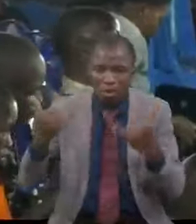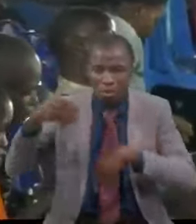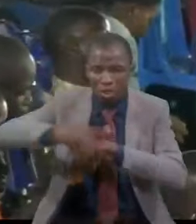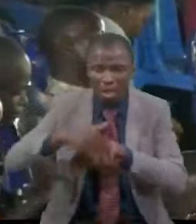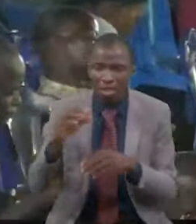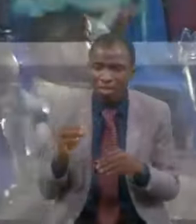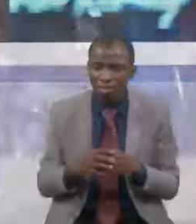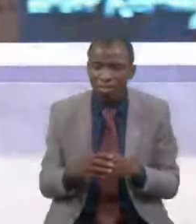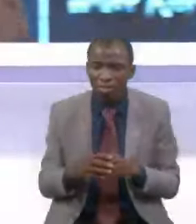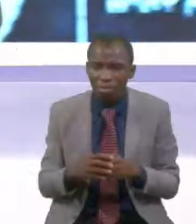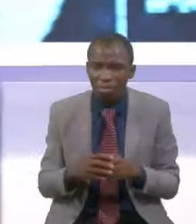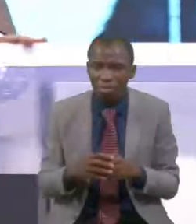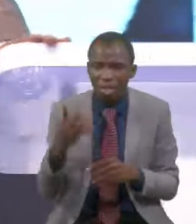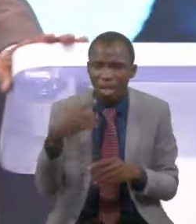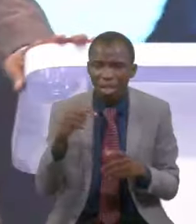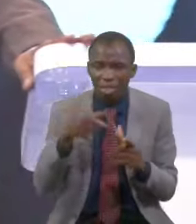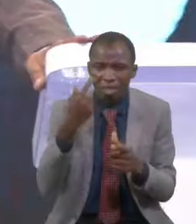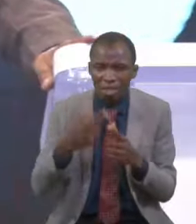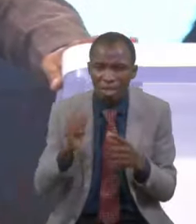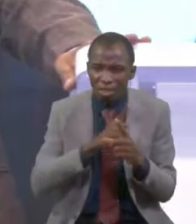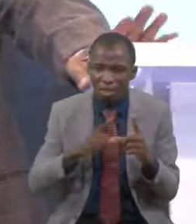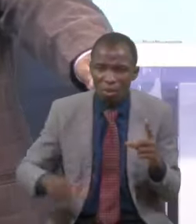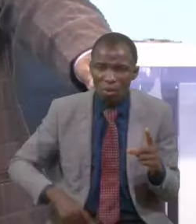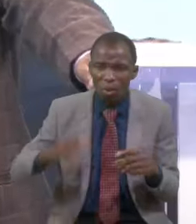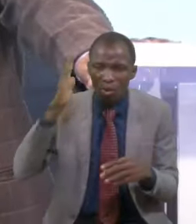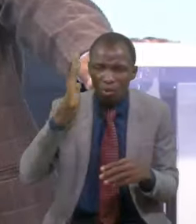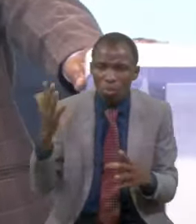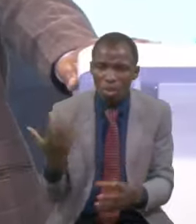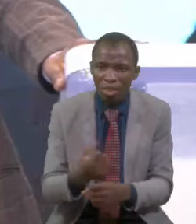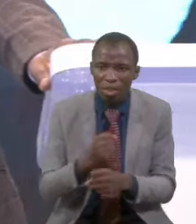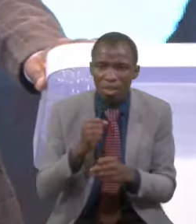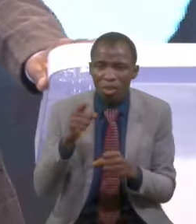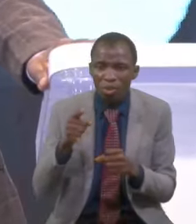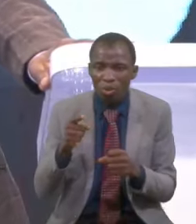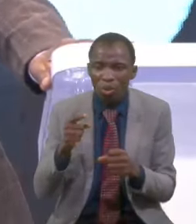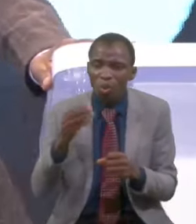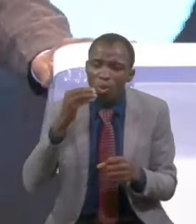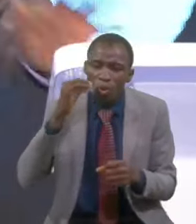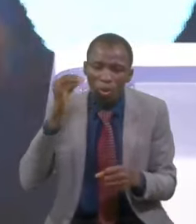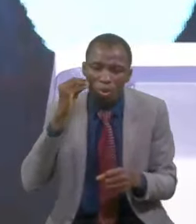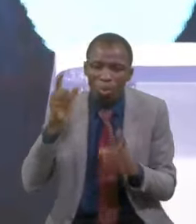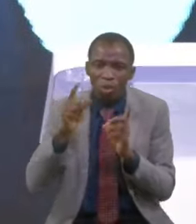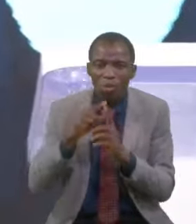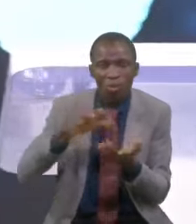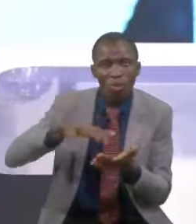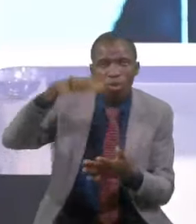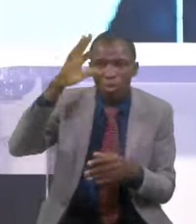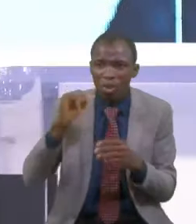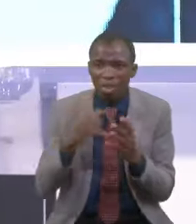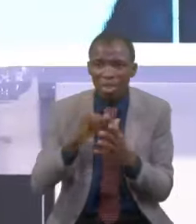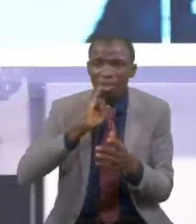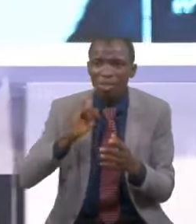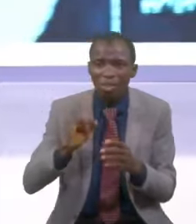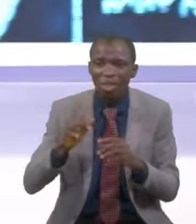then the Lord will take you home to glory. It's called